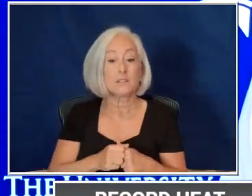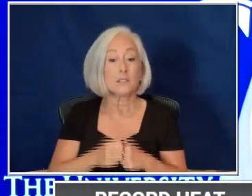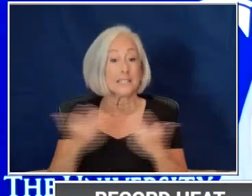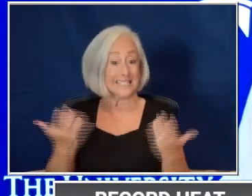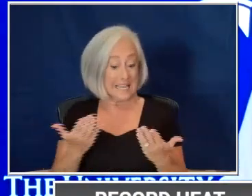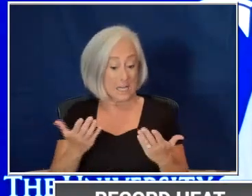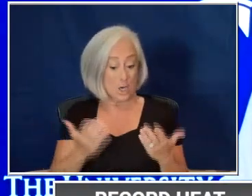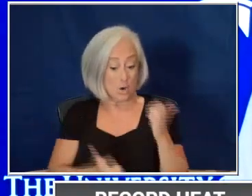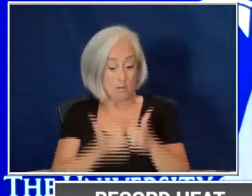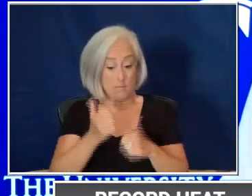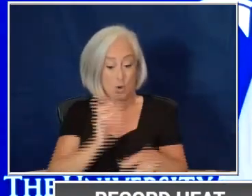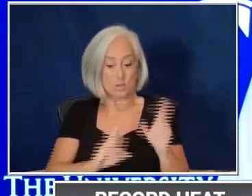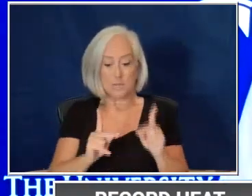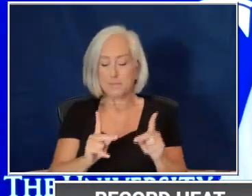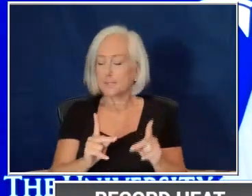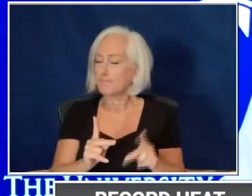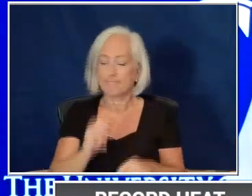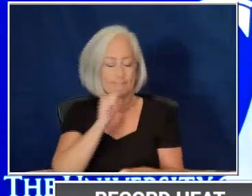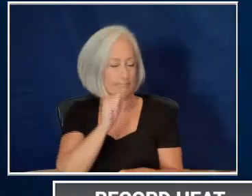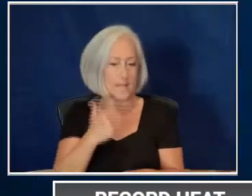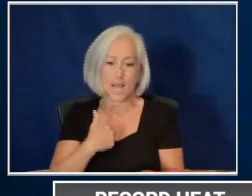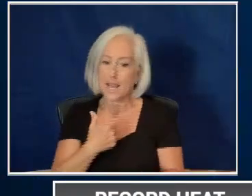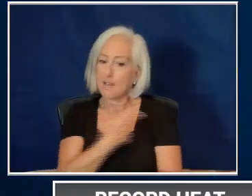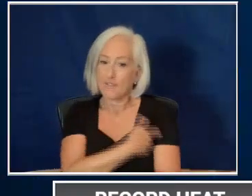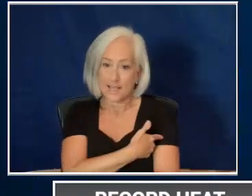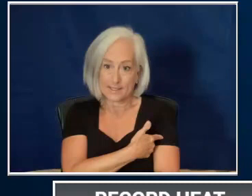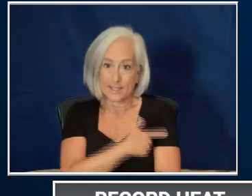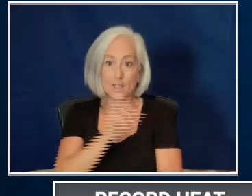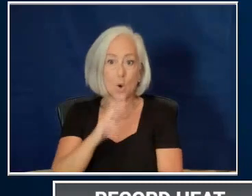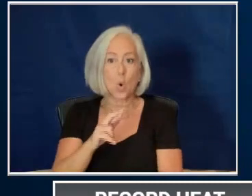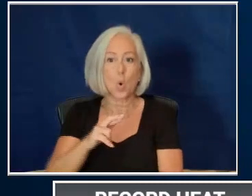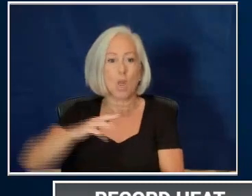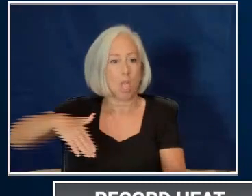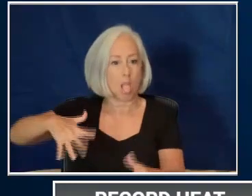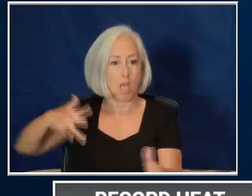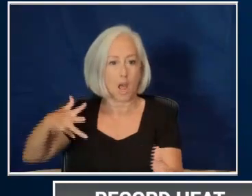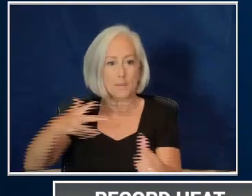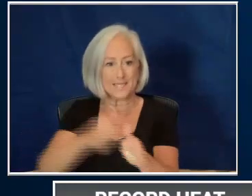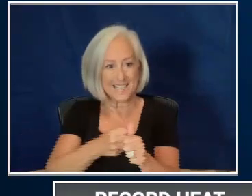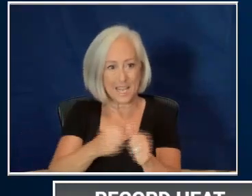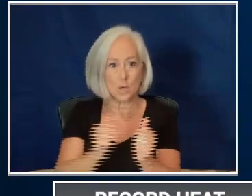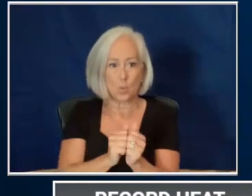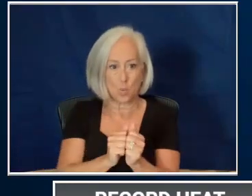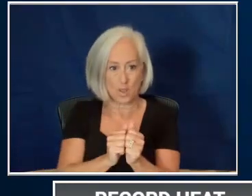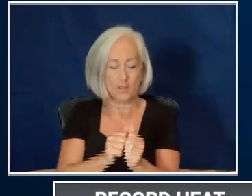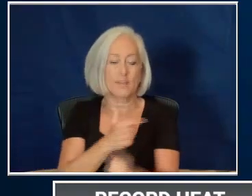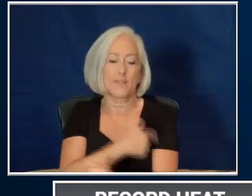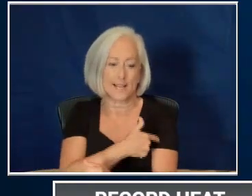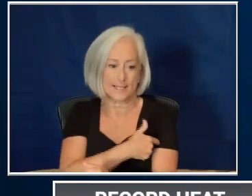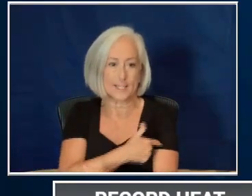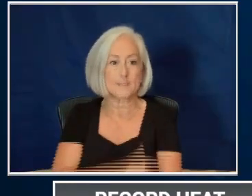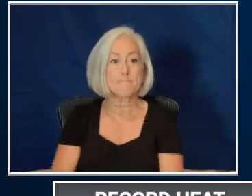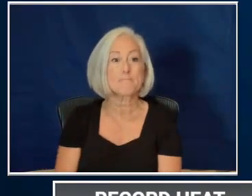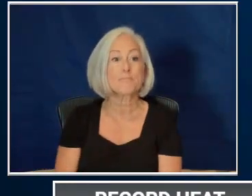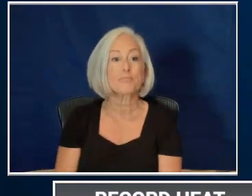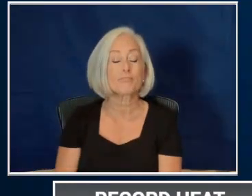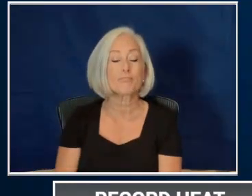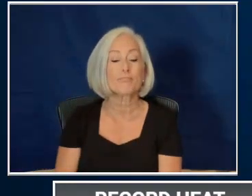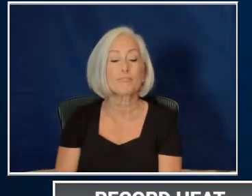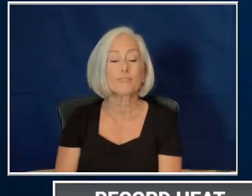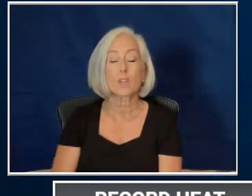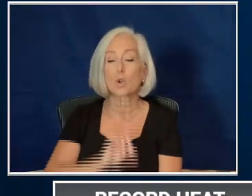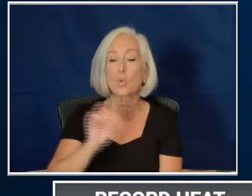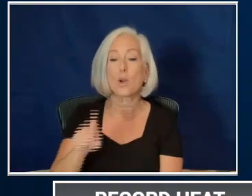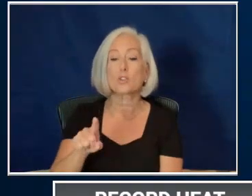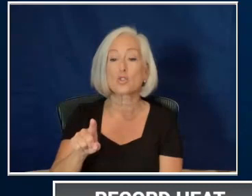unvaccinated or not fully up to date with their vaccine. All right, Dr. Hawkinson, a couple questions for you today. President Biden said during a 60